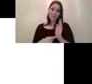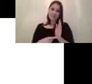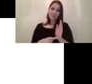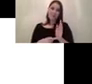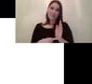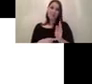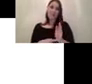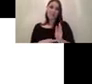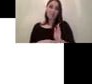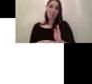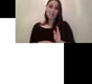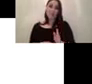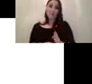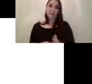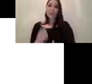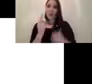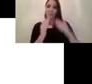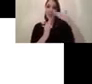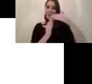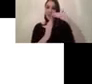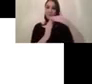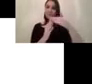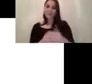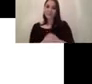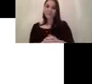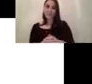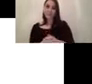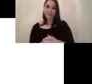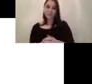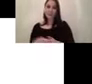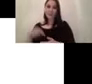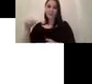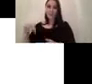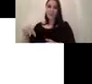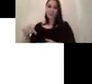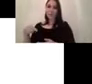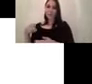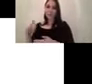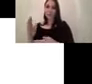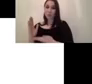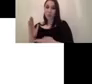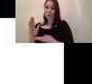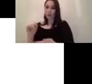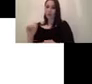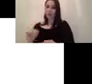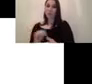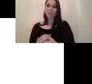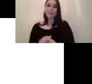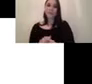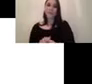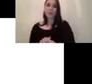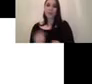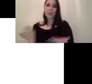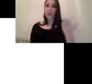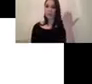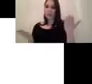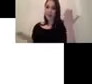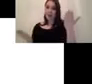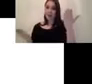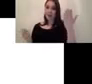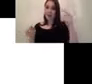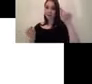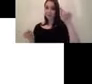the top left corner and the bottom right corner, like this, and then pair these two corners